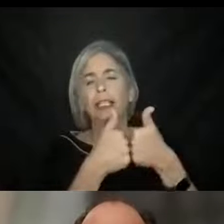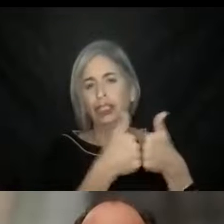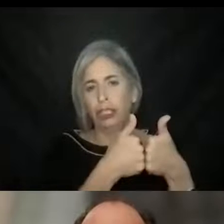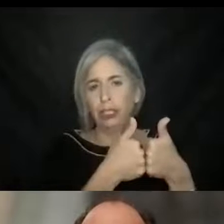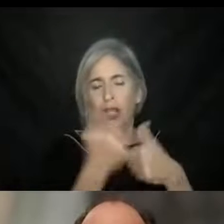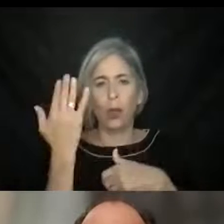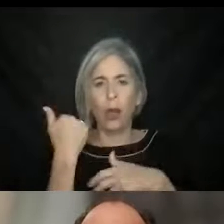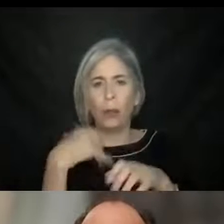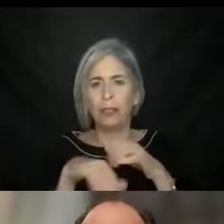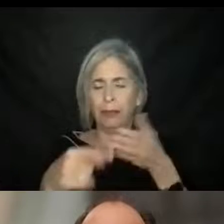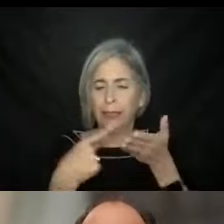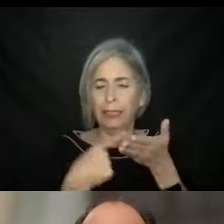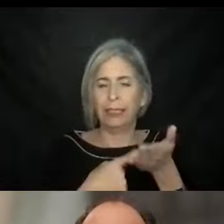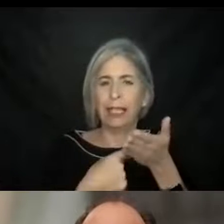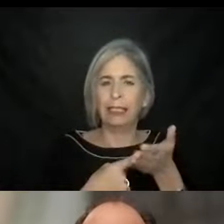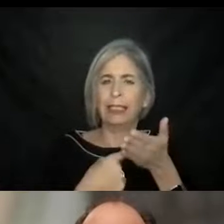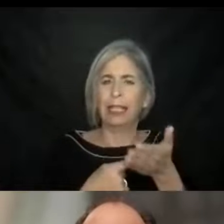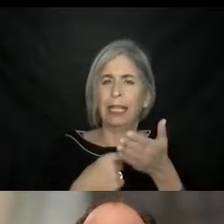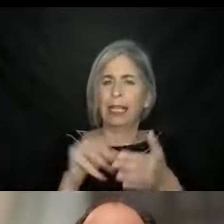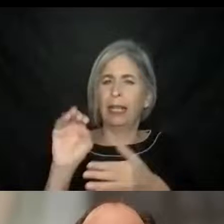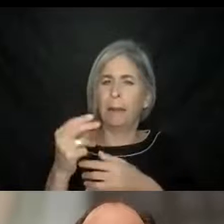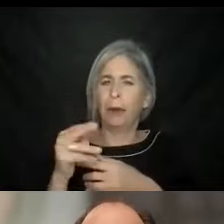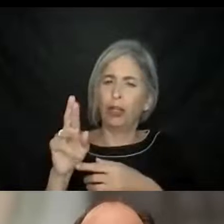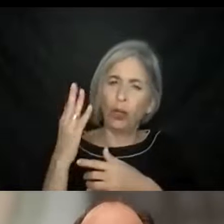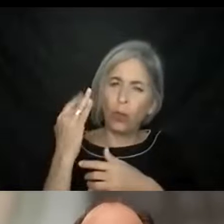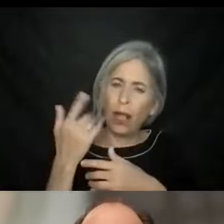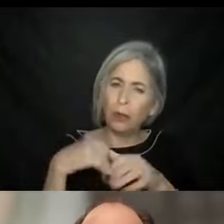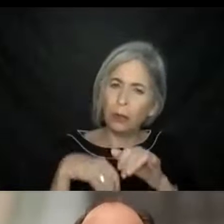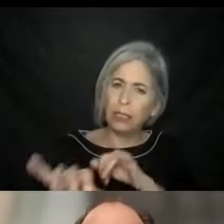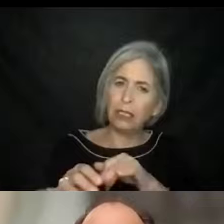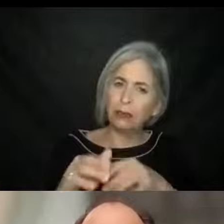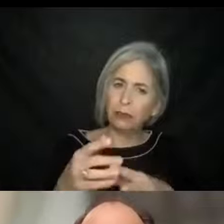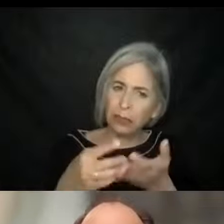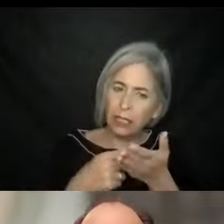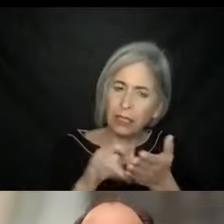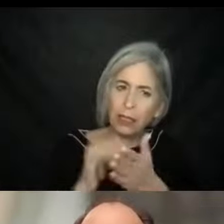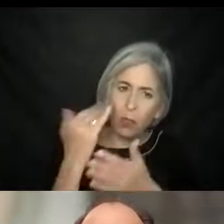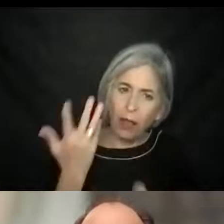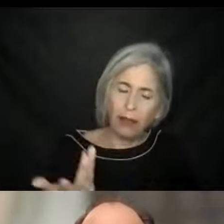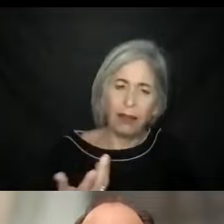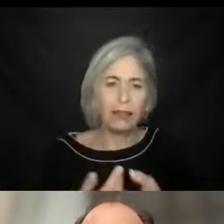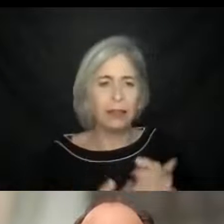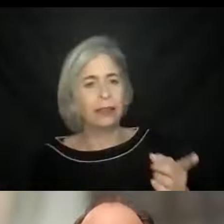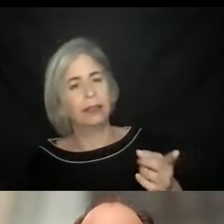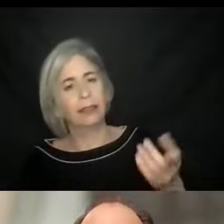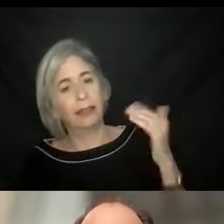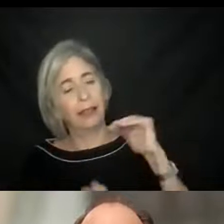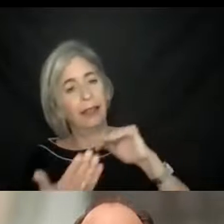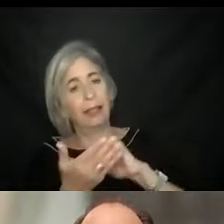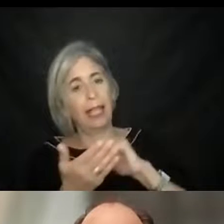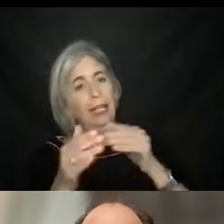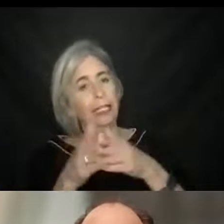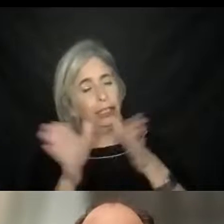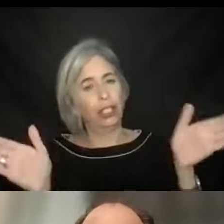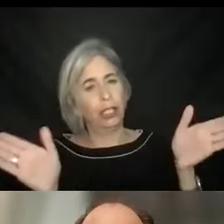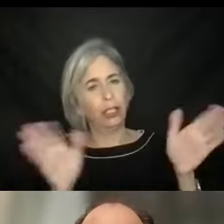Why are we still discussing procurement? I mean, we've done this for a long time. Why didn't we solve this already? Yeah, I mean, again, just general, like